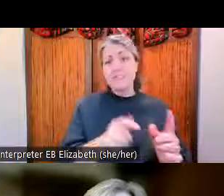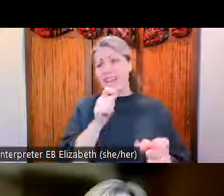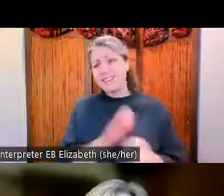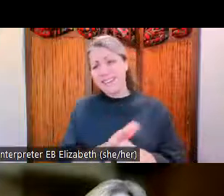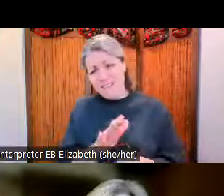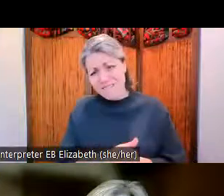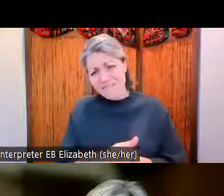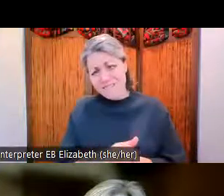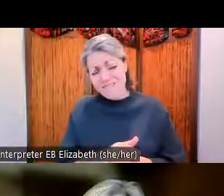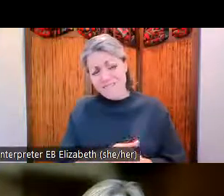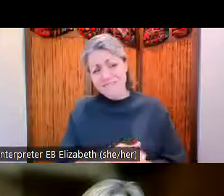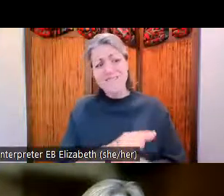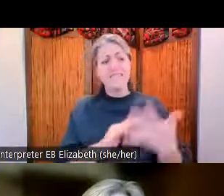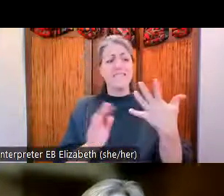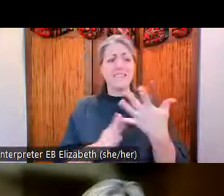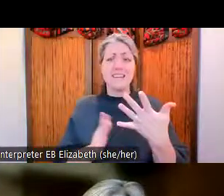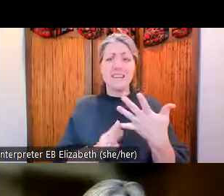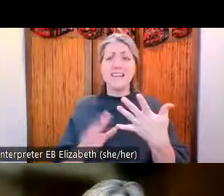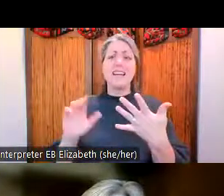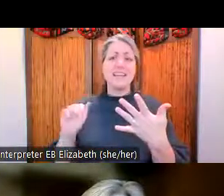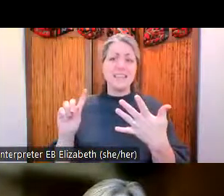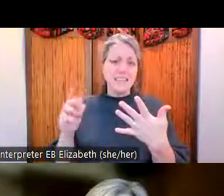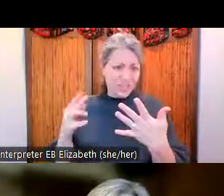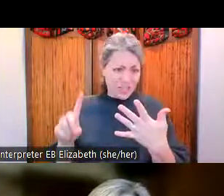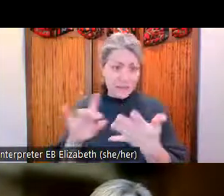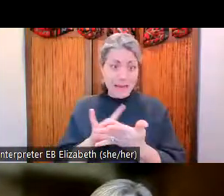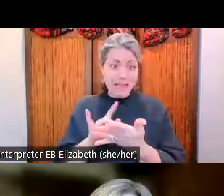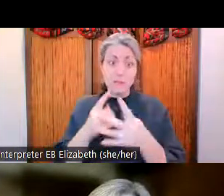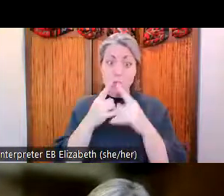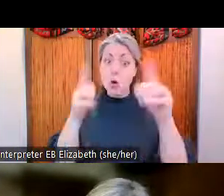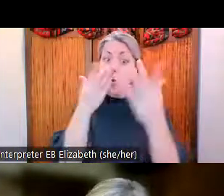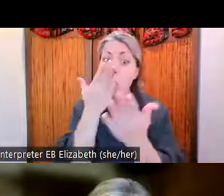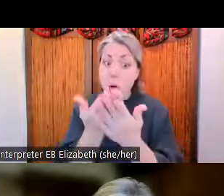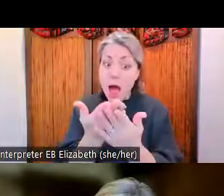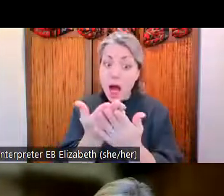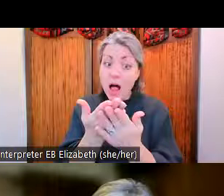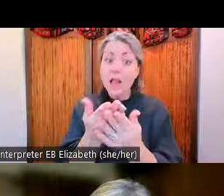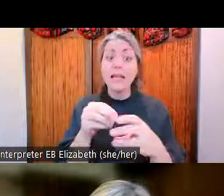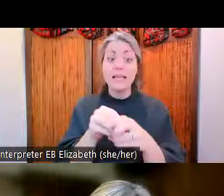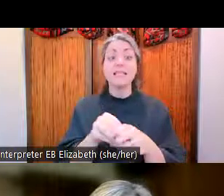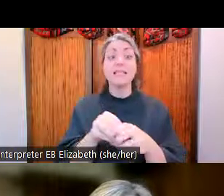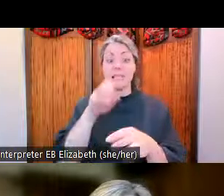that we know that ADHD medicines work well in kids with ADHD without autism.